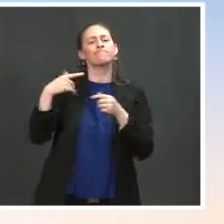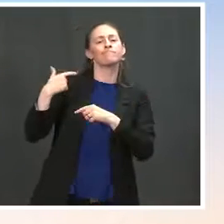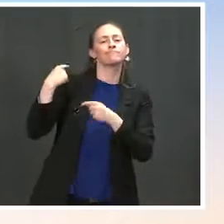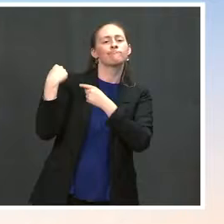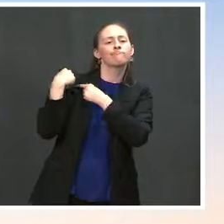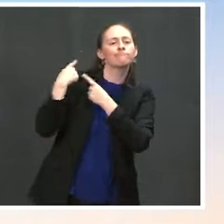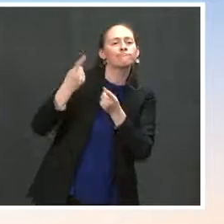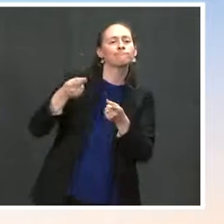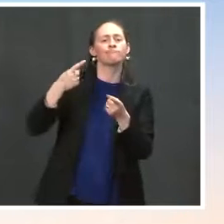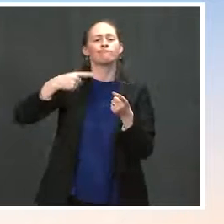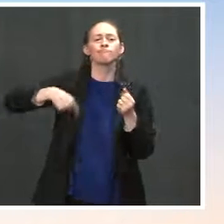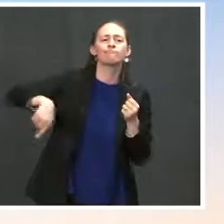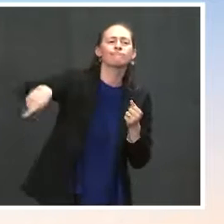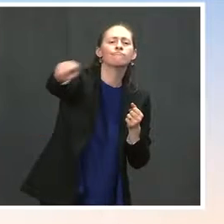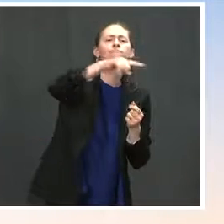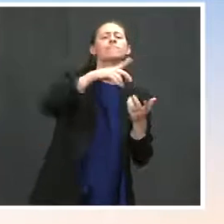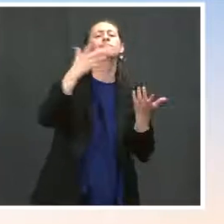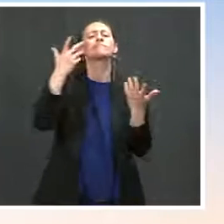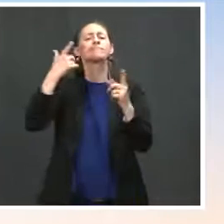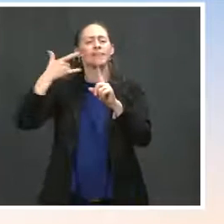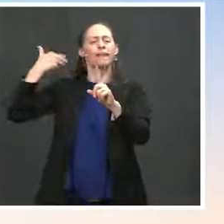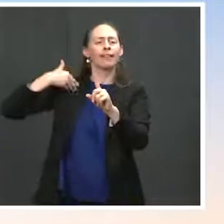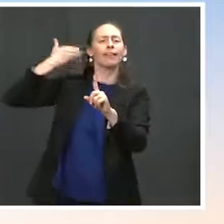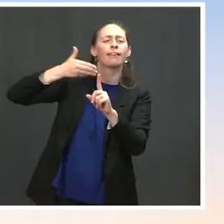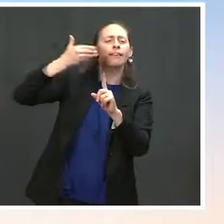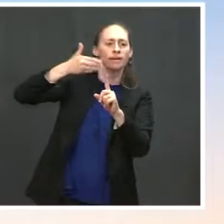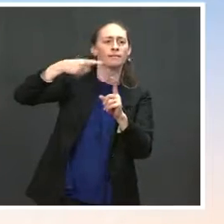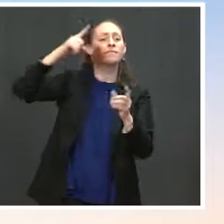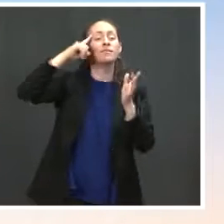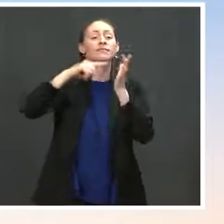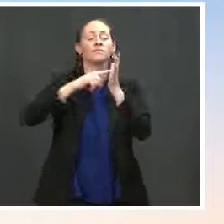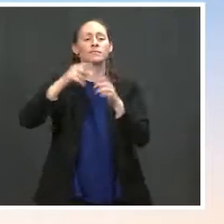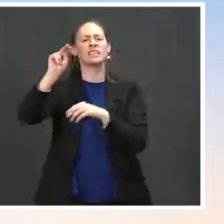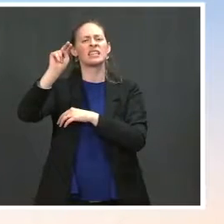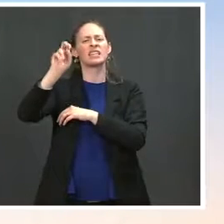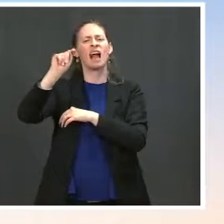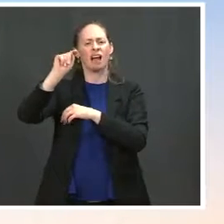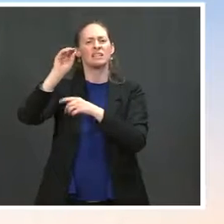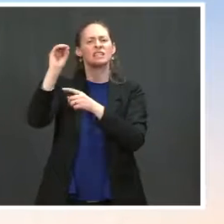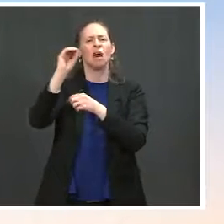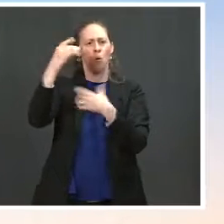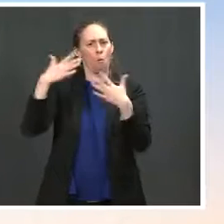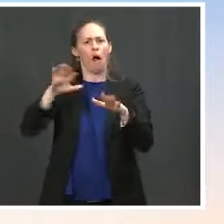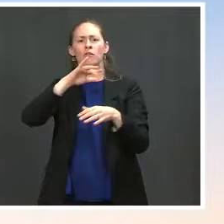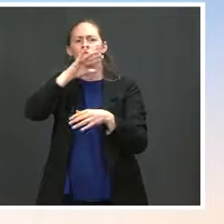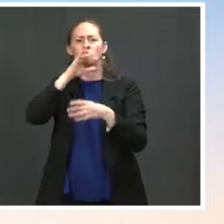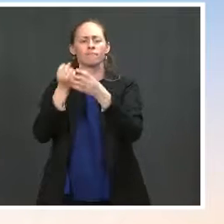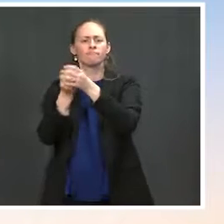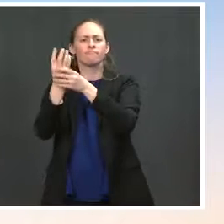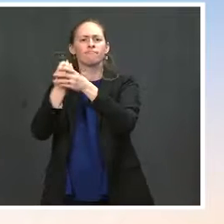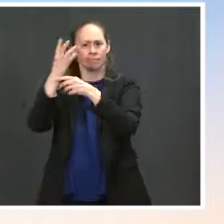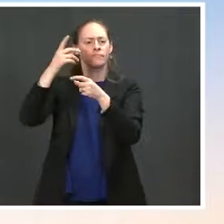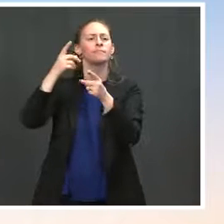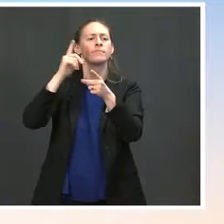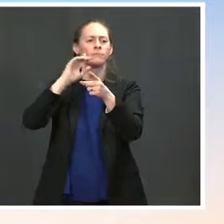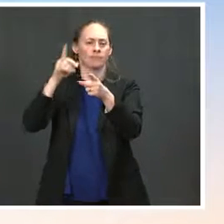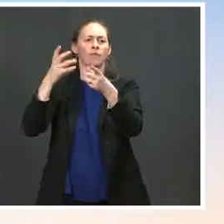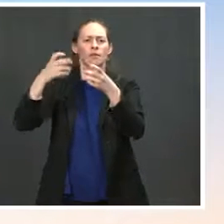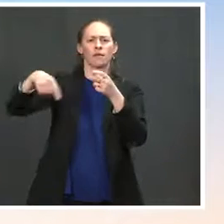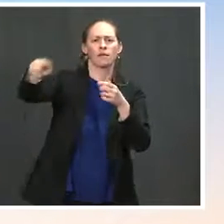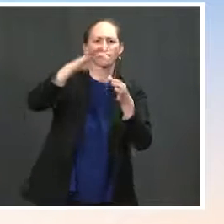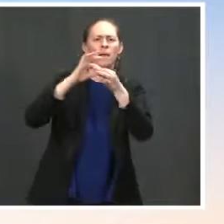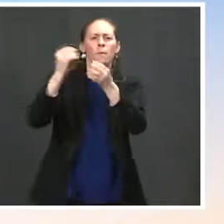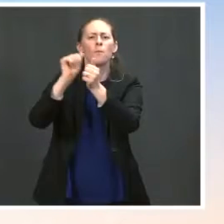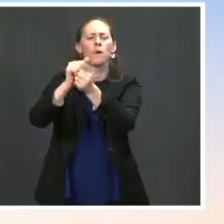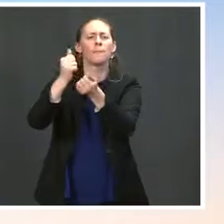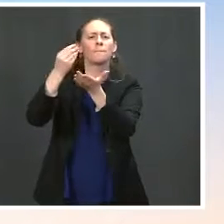had, yesterday we announced the Net Zero Bank Alliance. We announced the Glasgow Financial